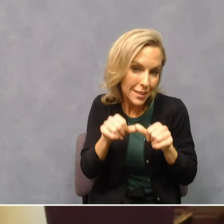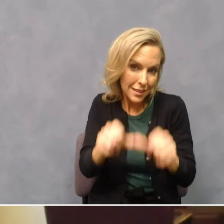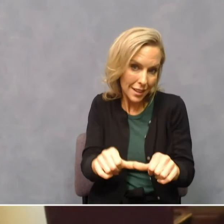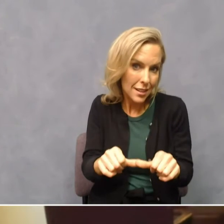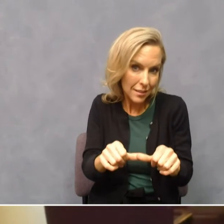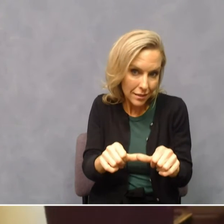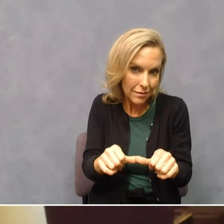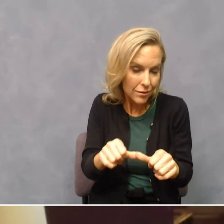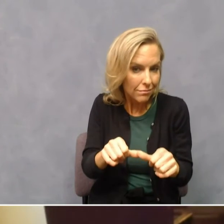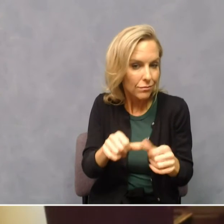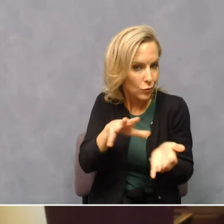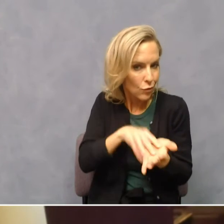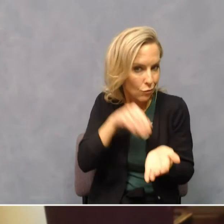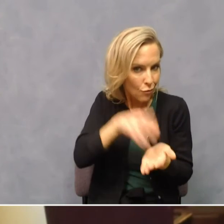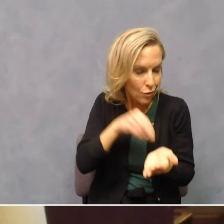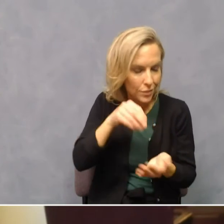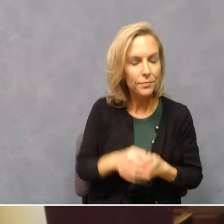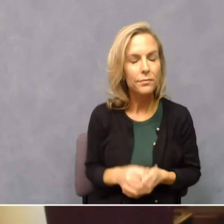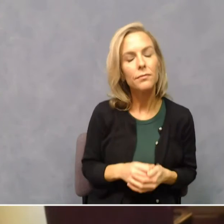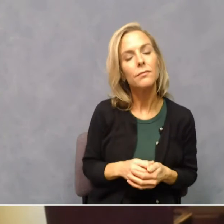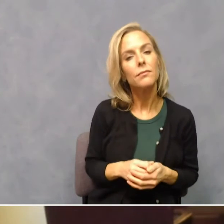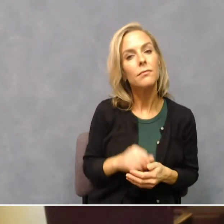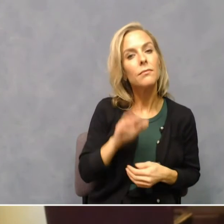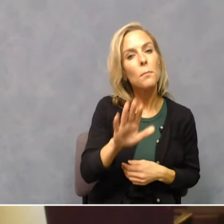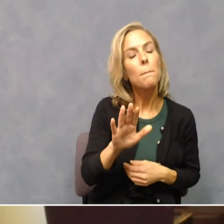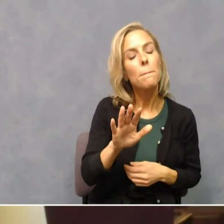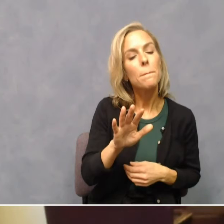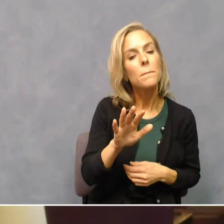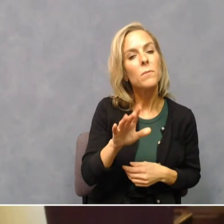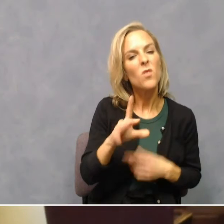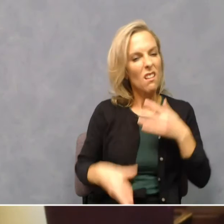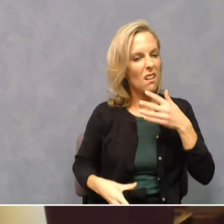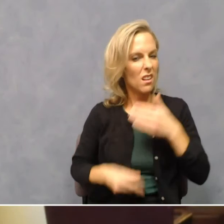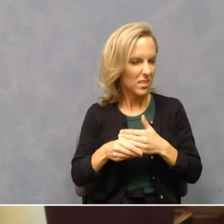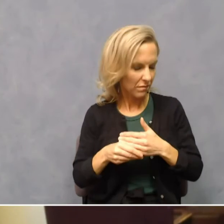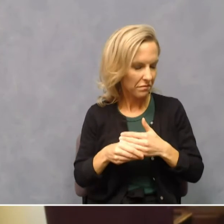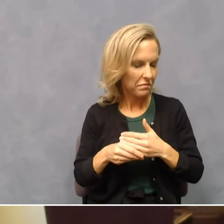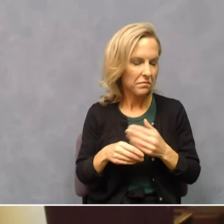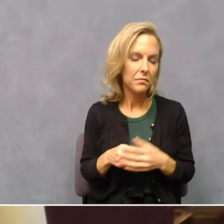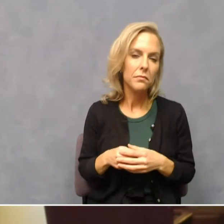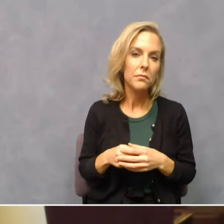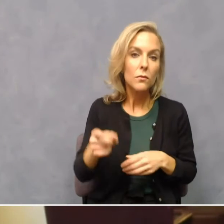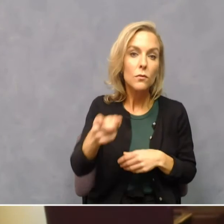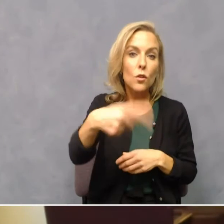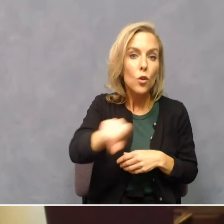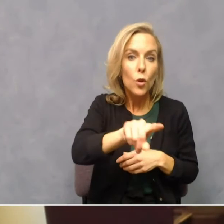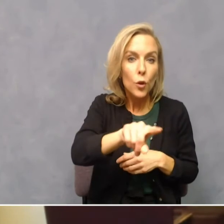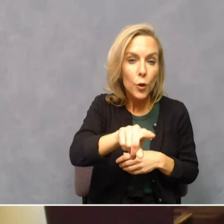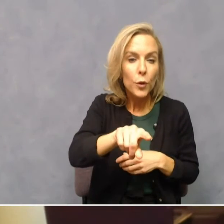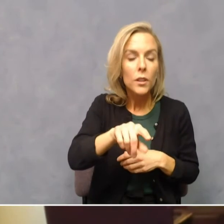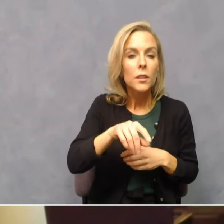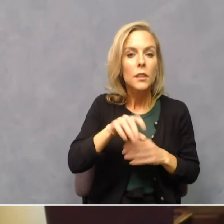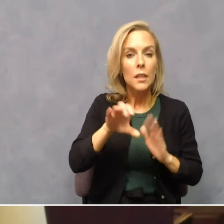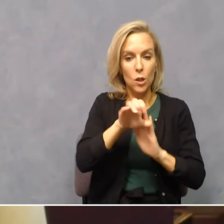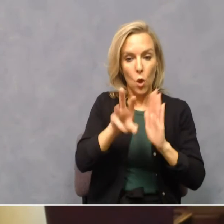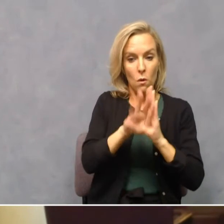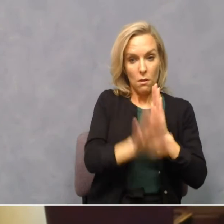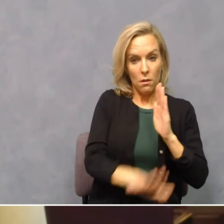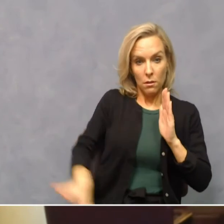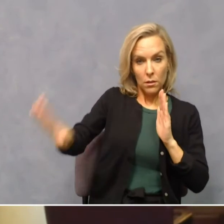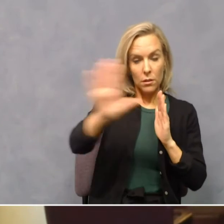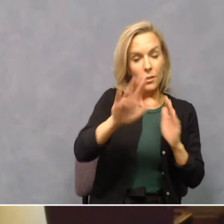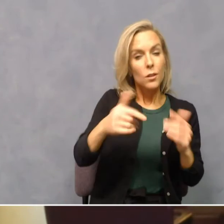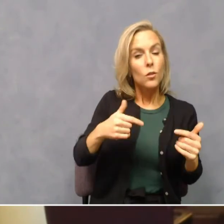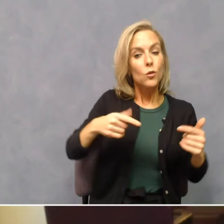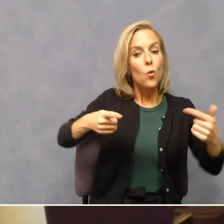learn. And here's the other thing. Those of you across the Commonwealth, here's what we can do